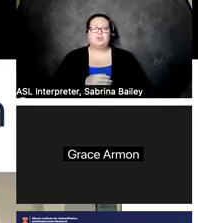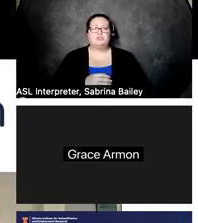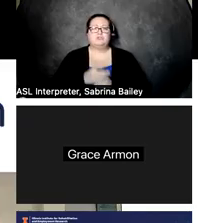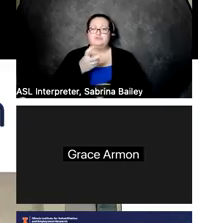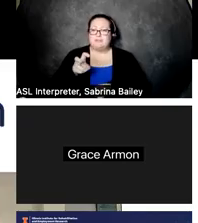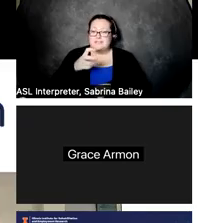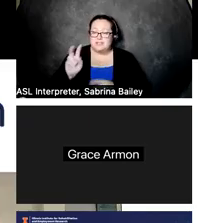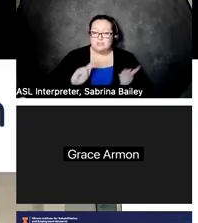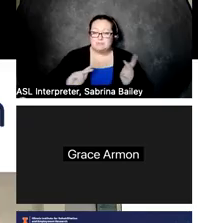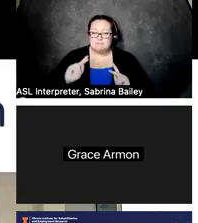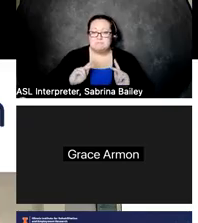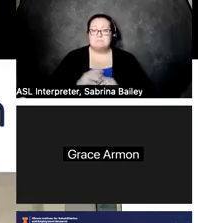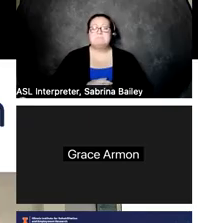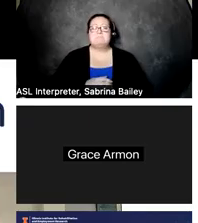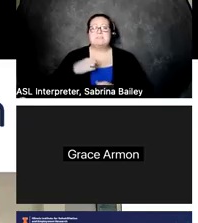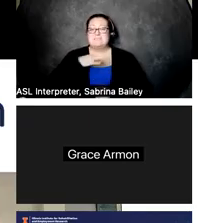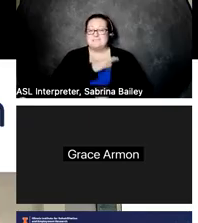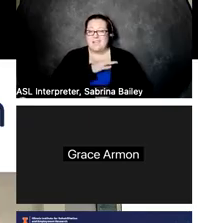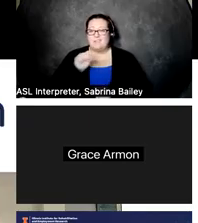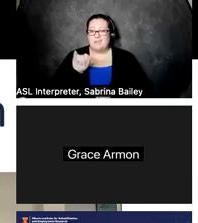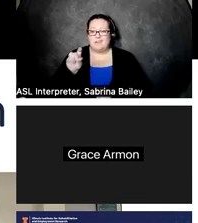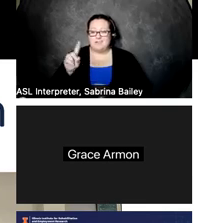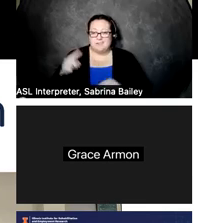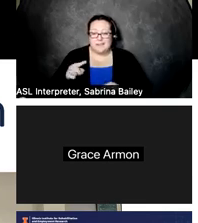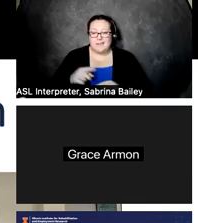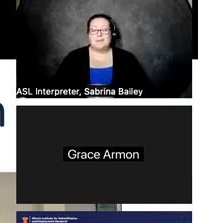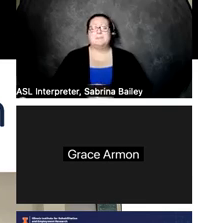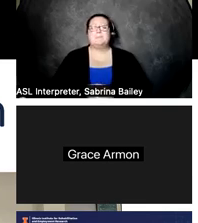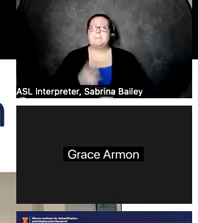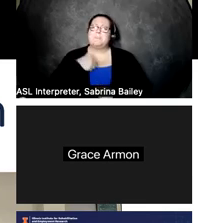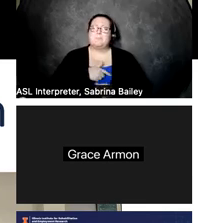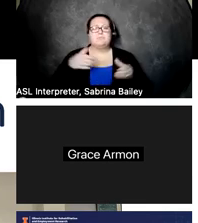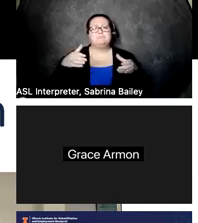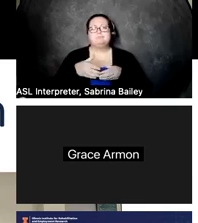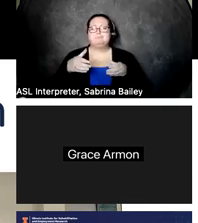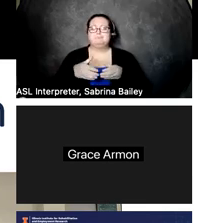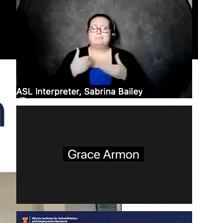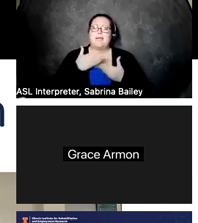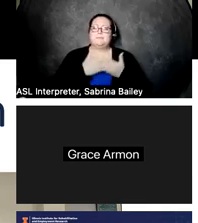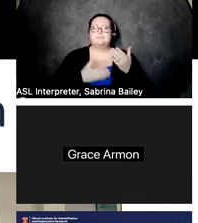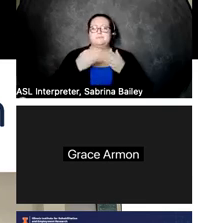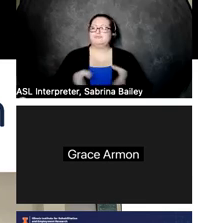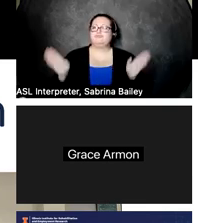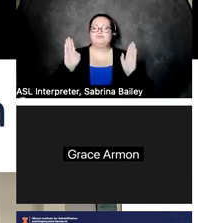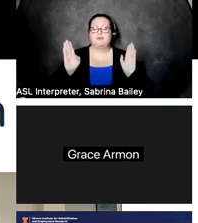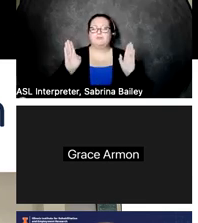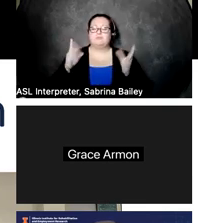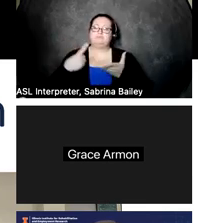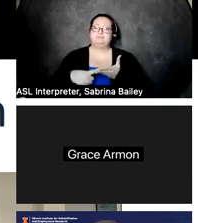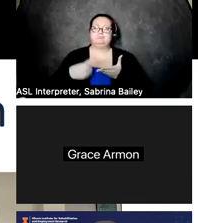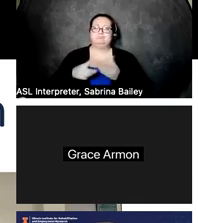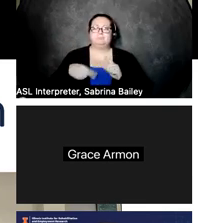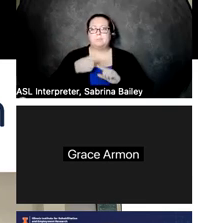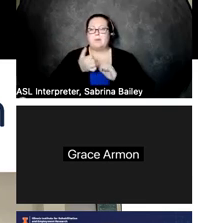individuals, the staff from AID came, and we just got together to have some general open discussions about competitive